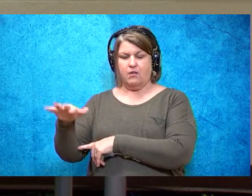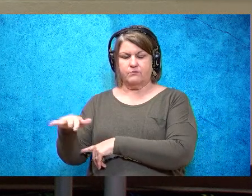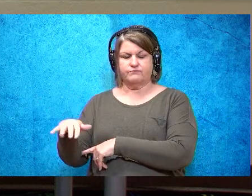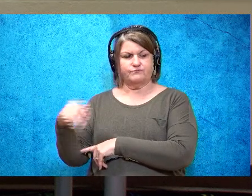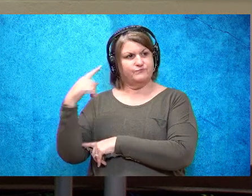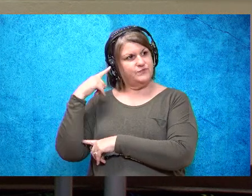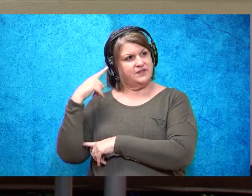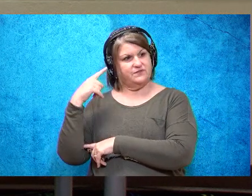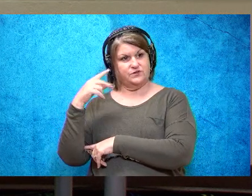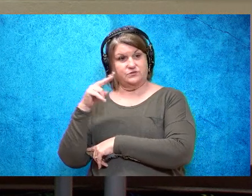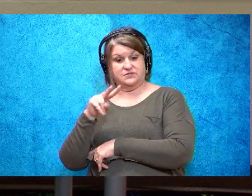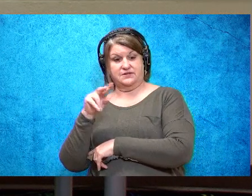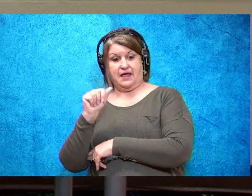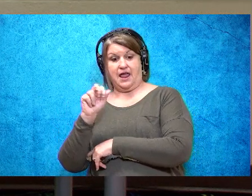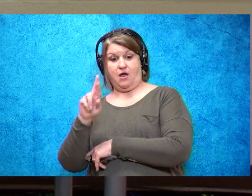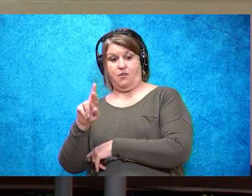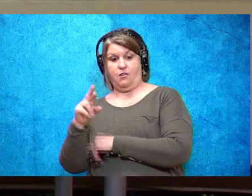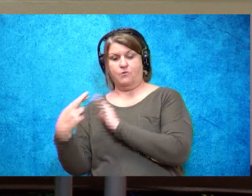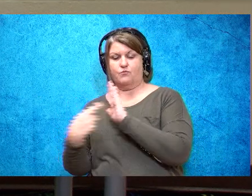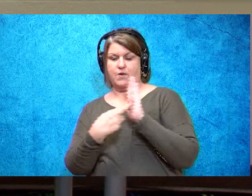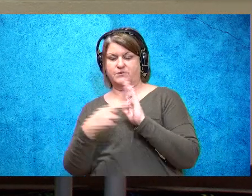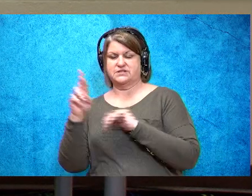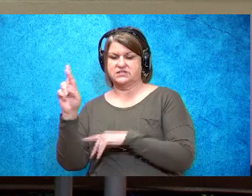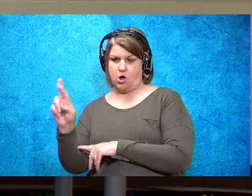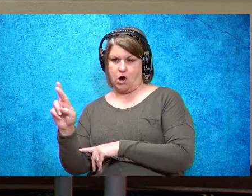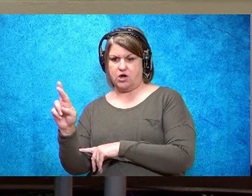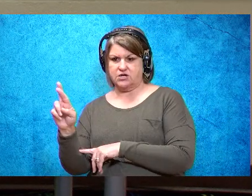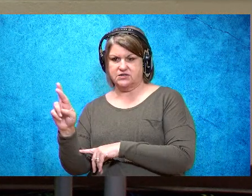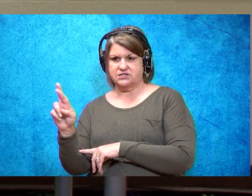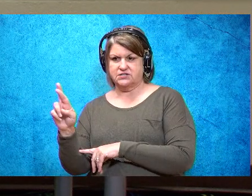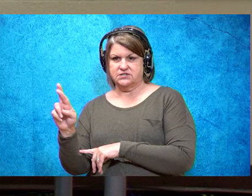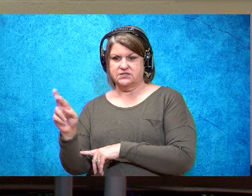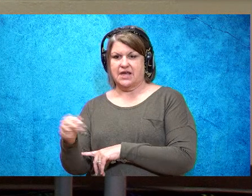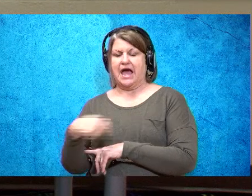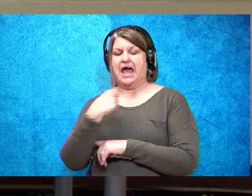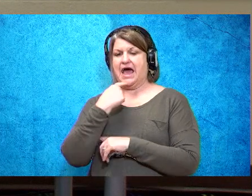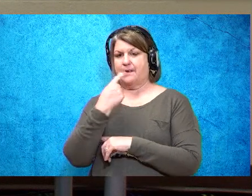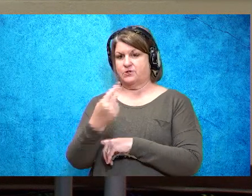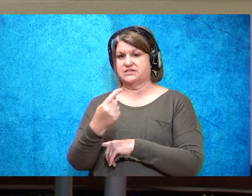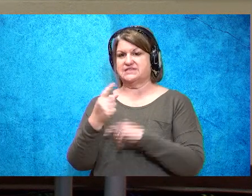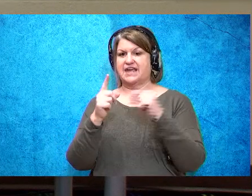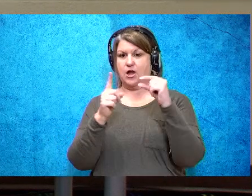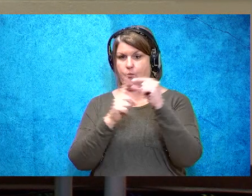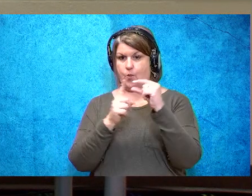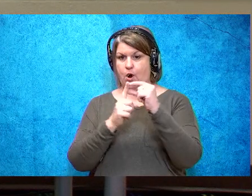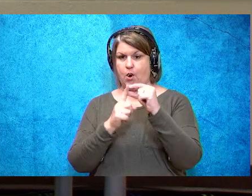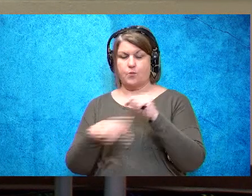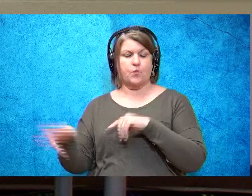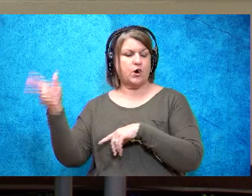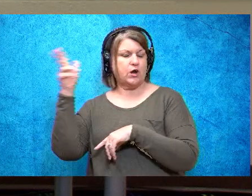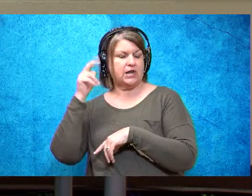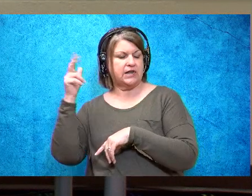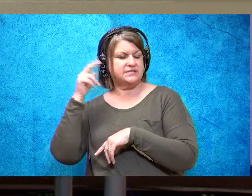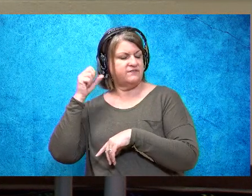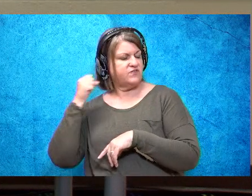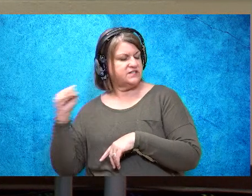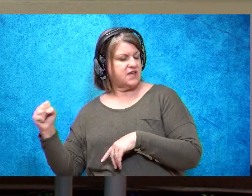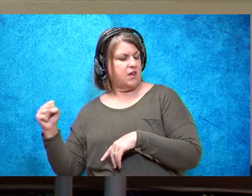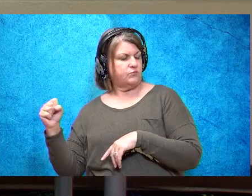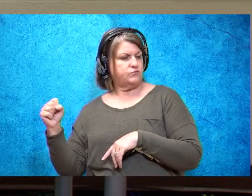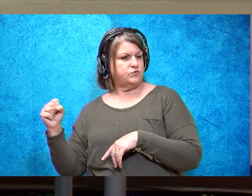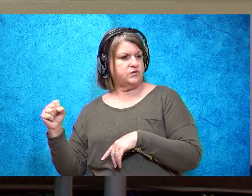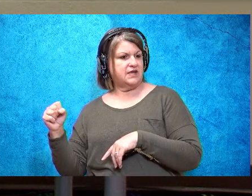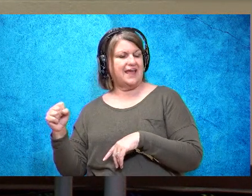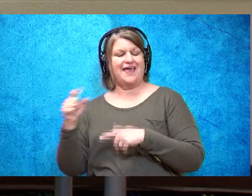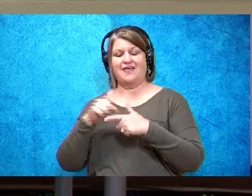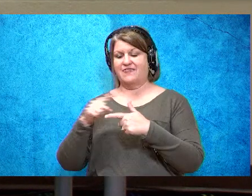the letters AR represent that sound. So I'm going to say a word. We're going to listen for the sound, and we're going to write